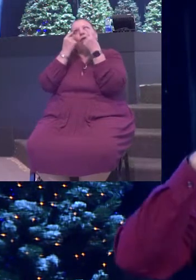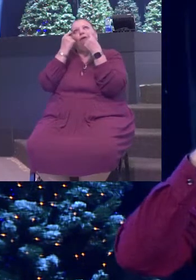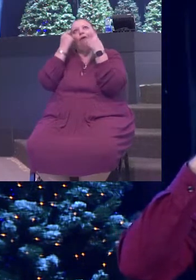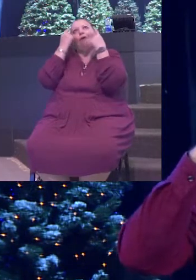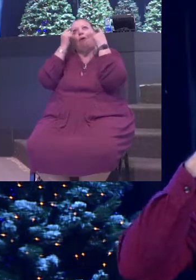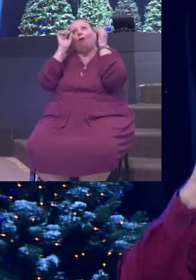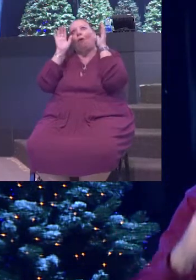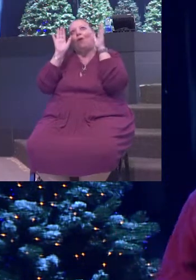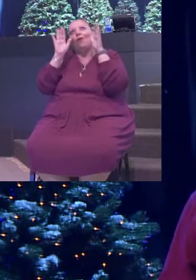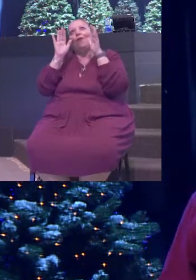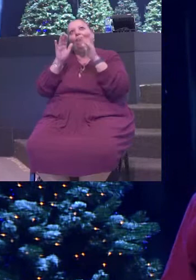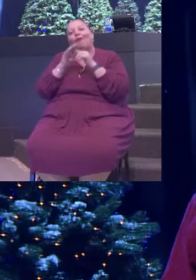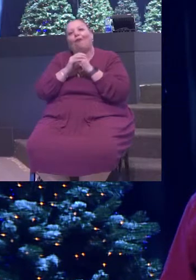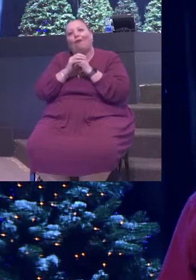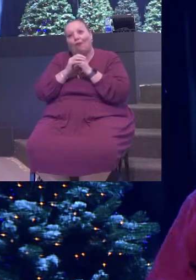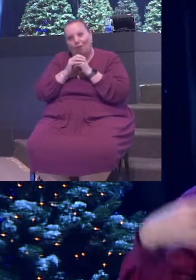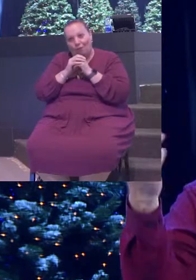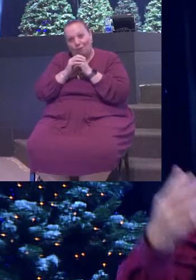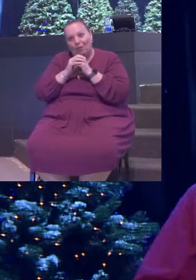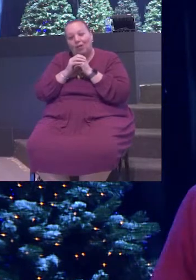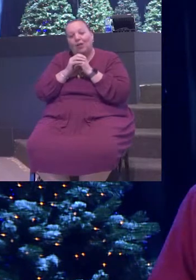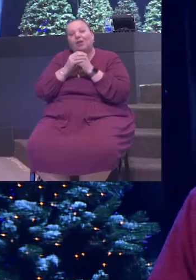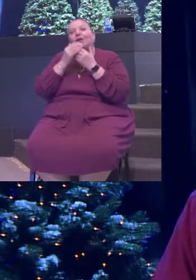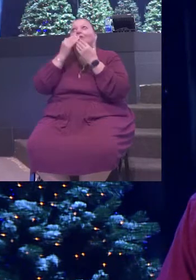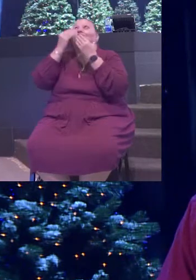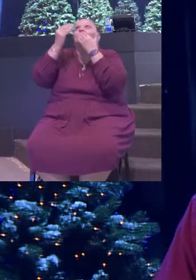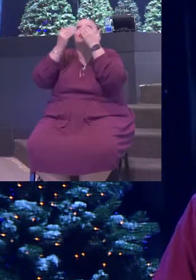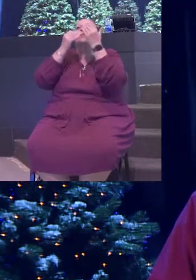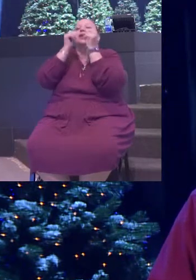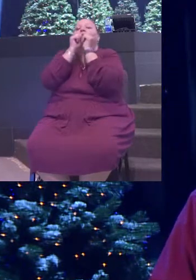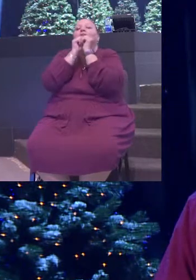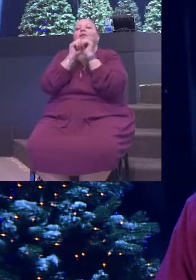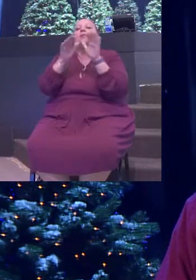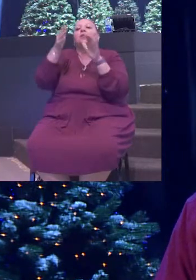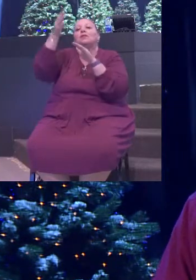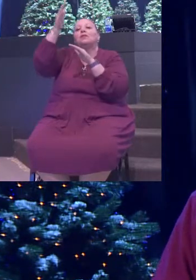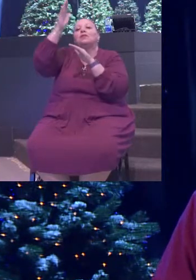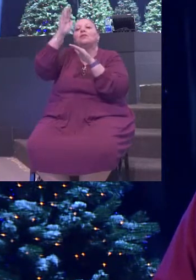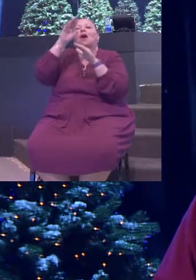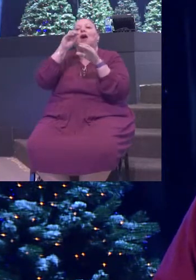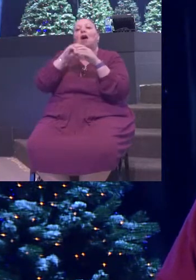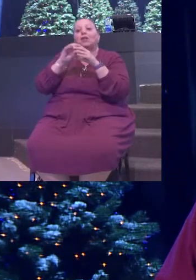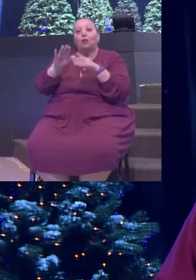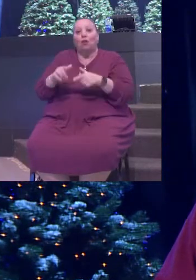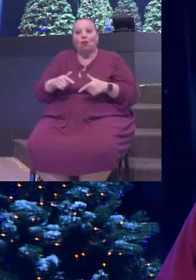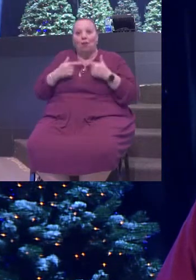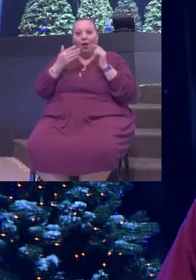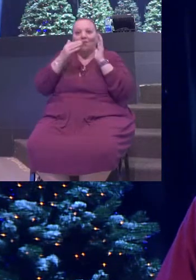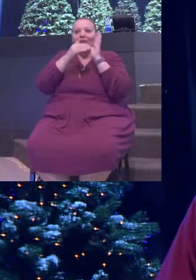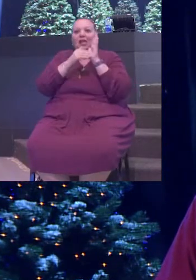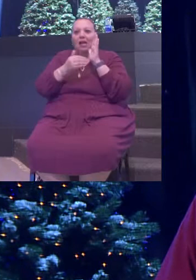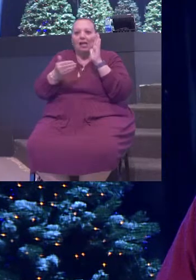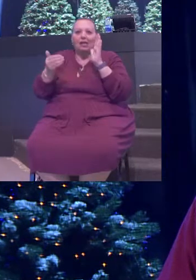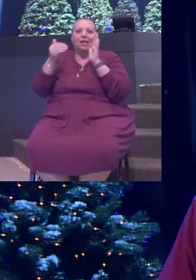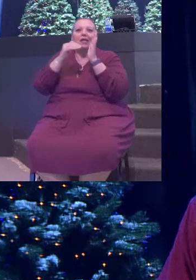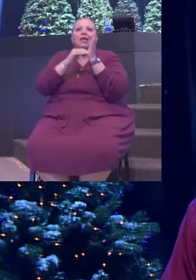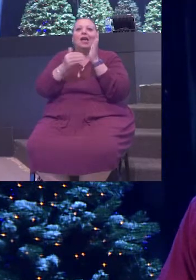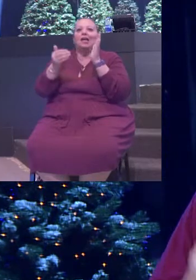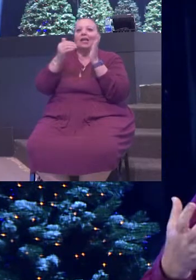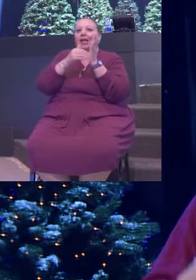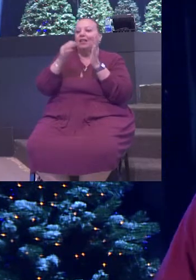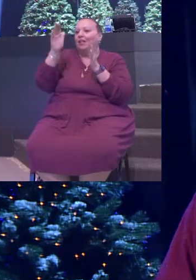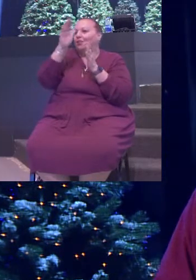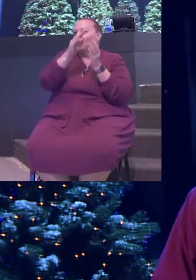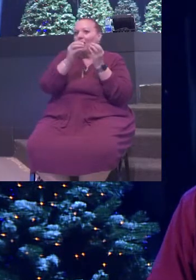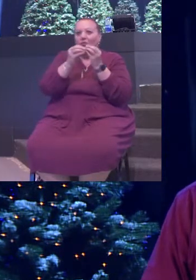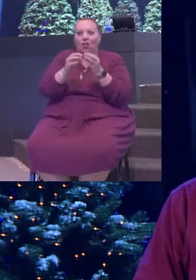wonder. She just gave thanks to the blessings of God in her life again and again and again. And she never